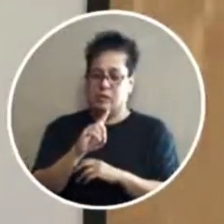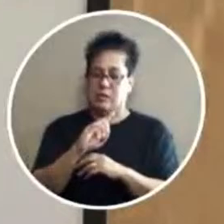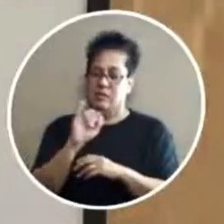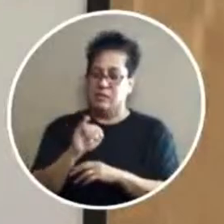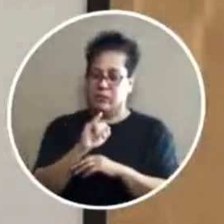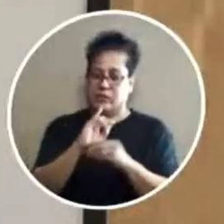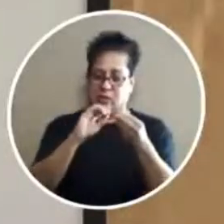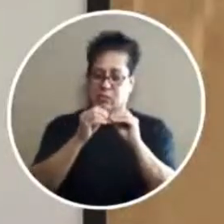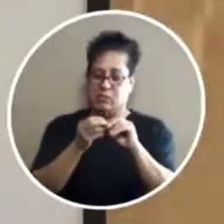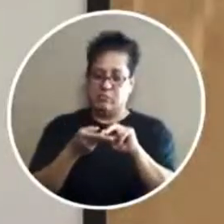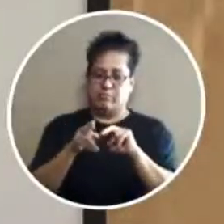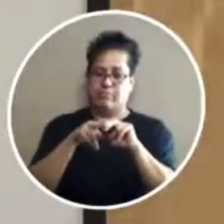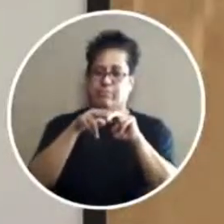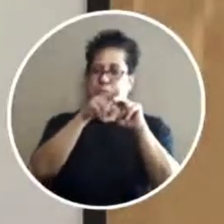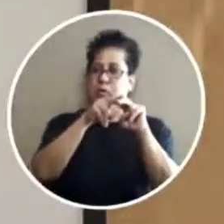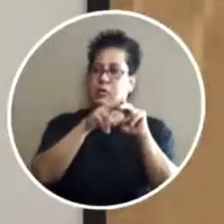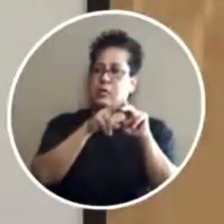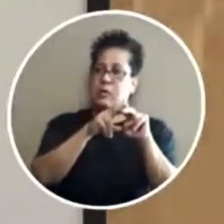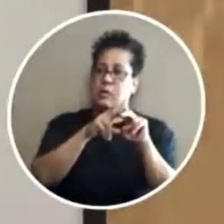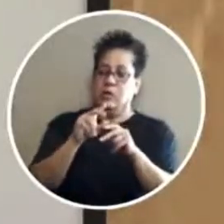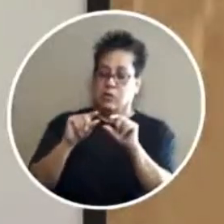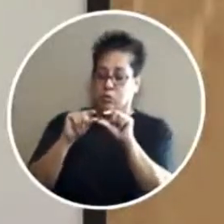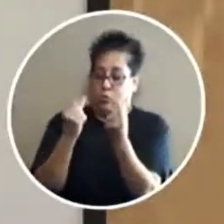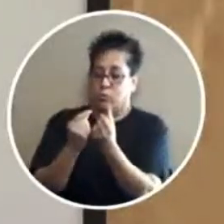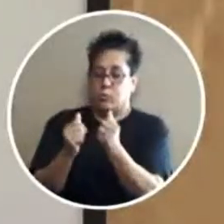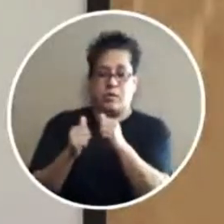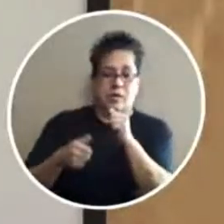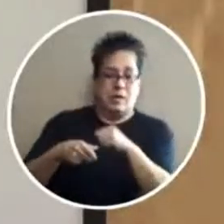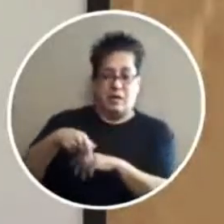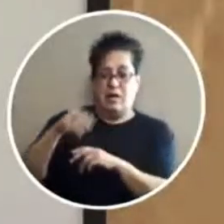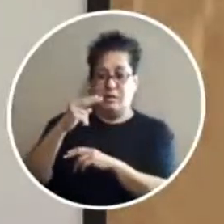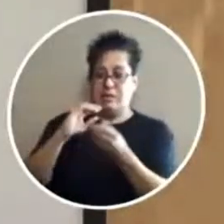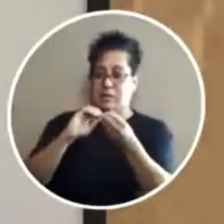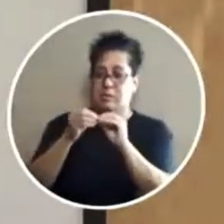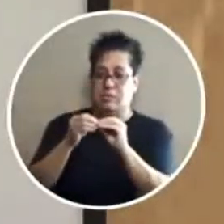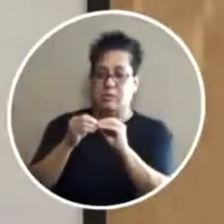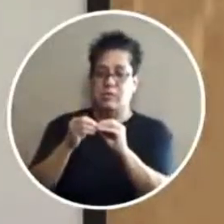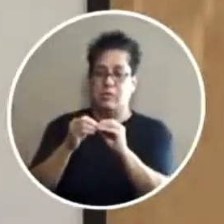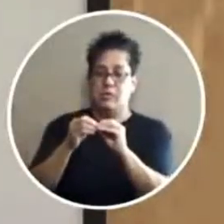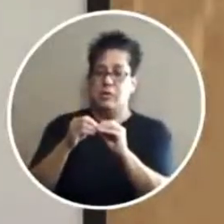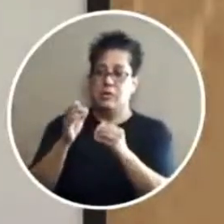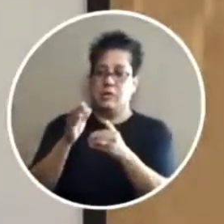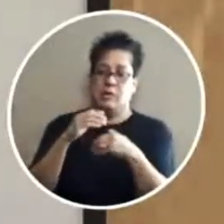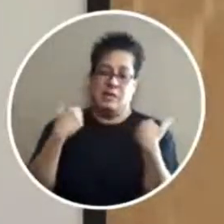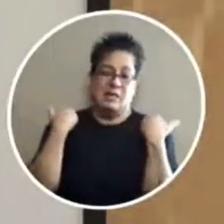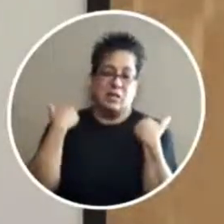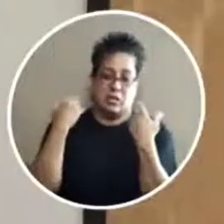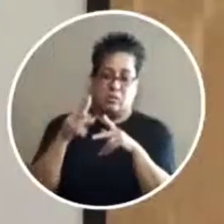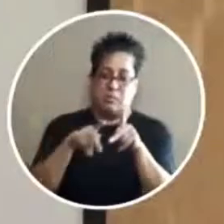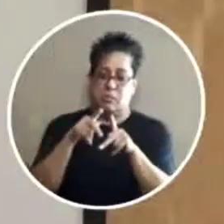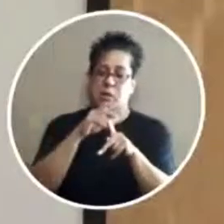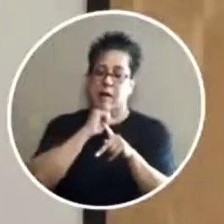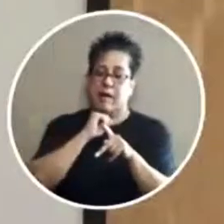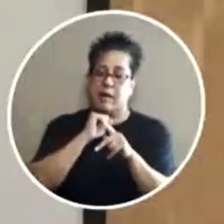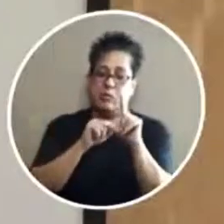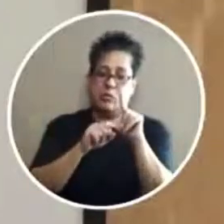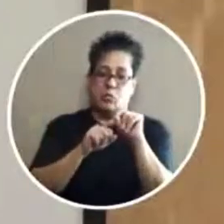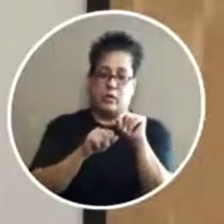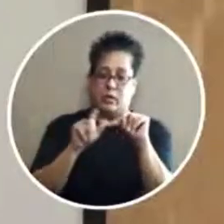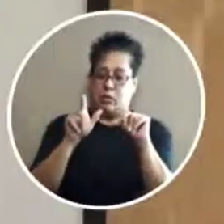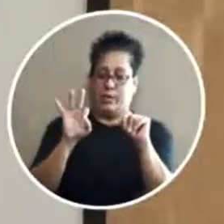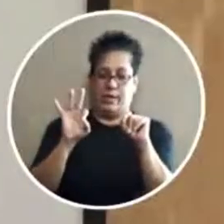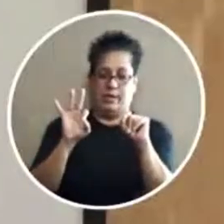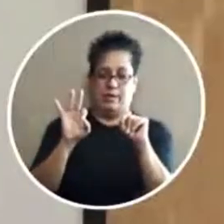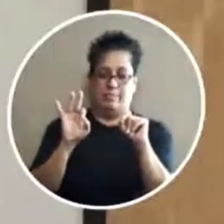increase. Unfortunately, the group with the highest percentage of active COVID-19 cases are young people between the ages of 20 to